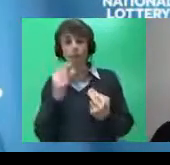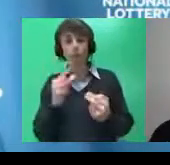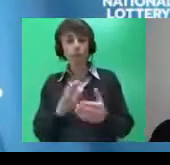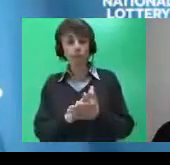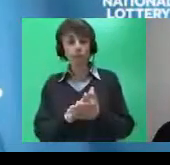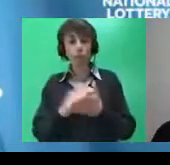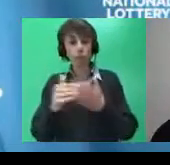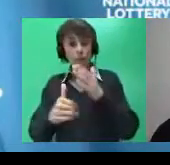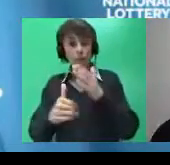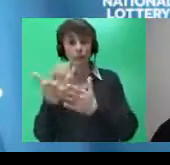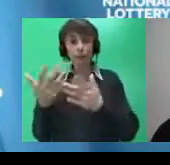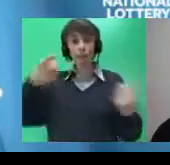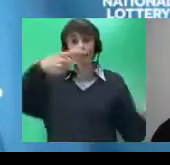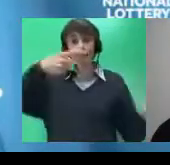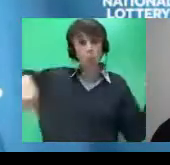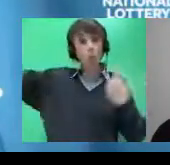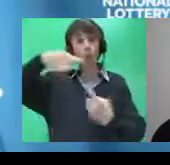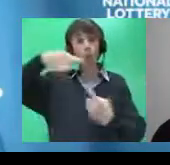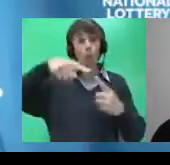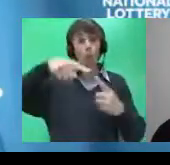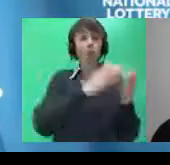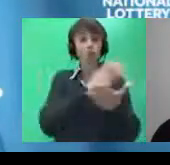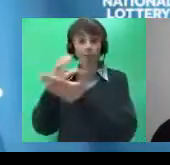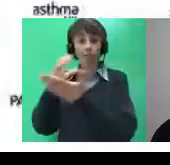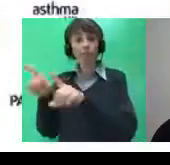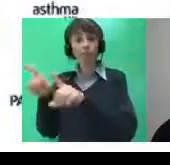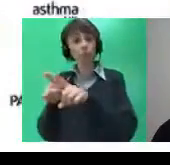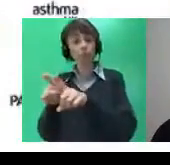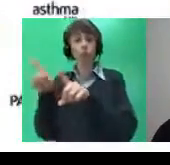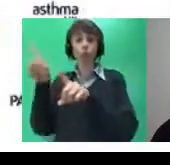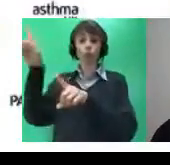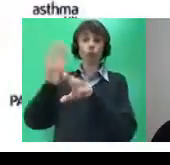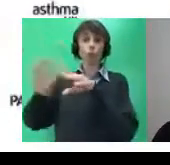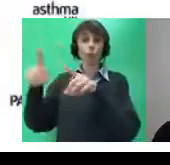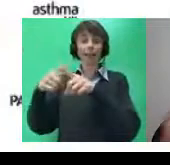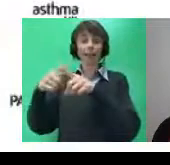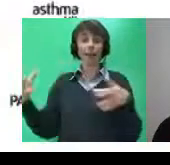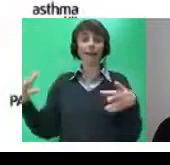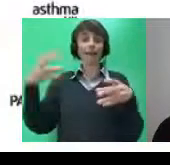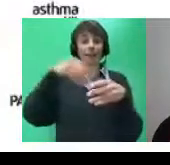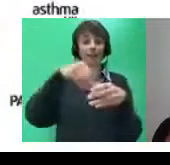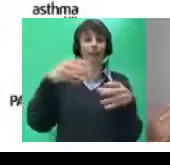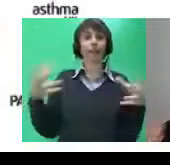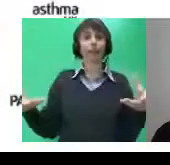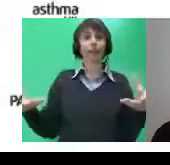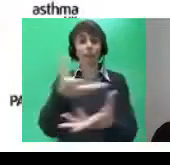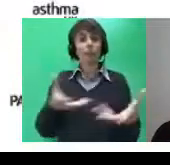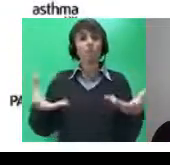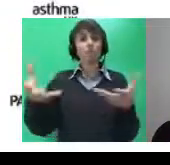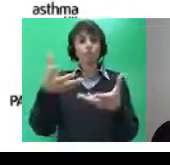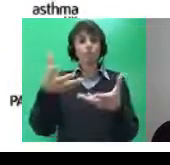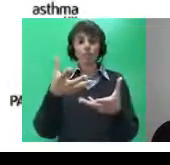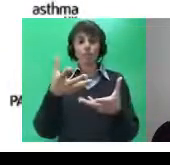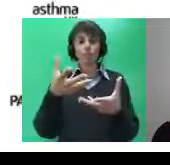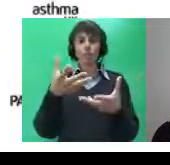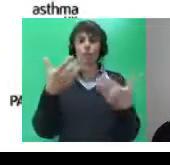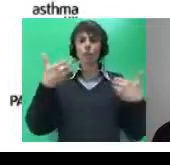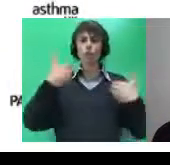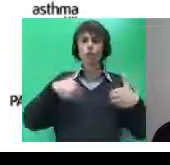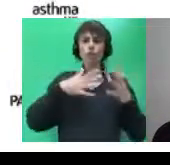and with Sport England. Next slide, please. So the Richmond Group of Charities is a collaboration